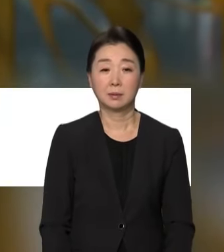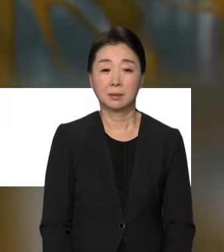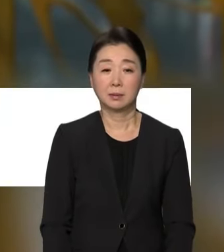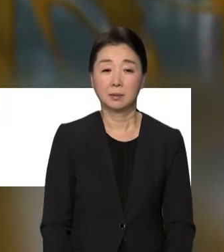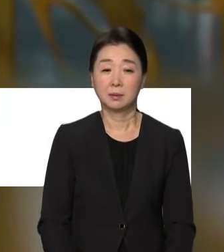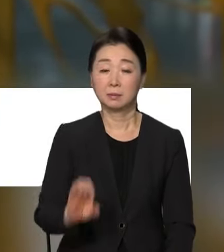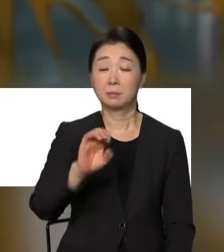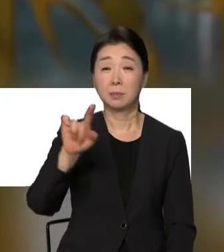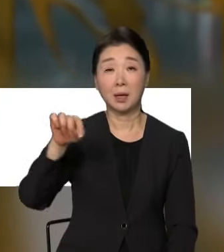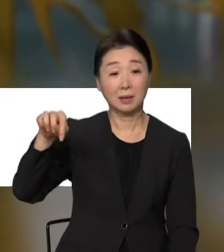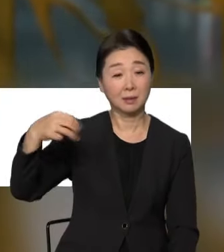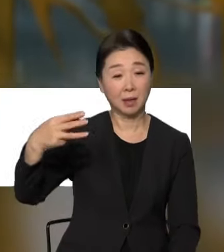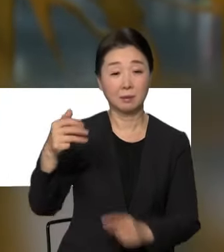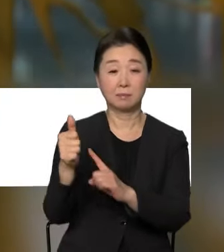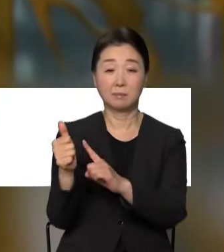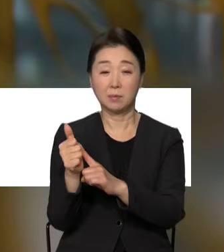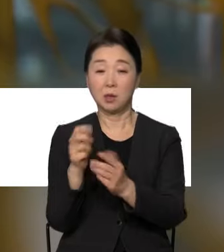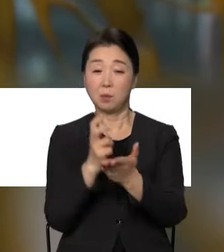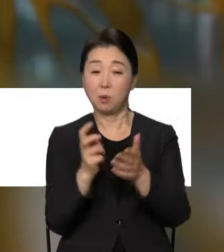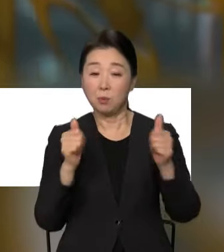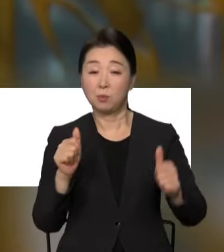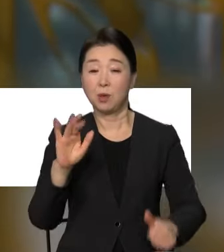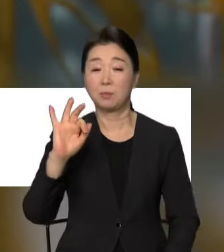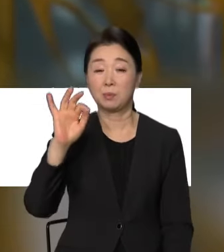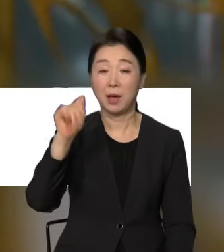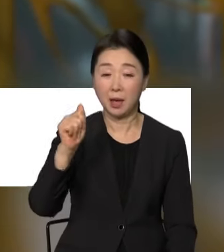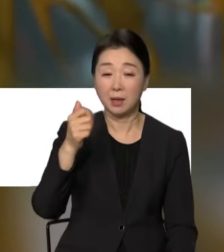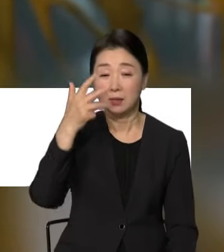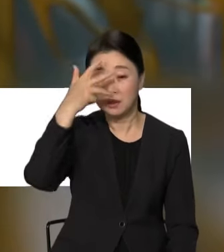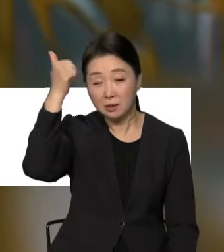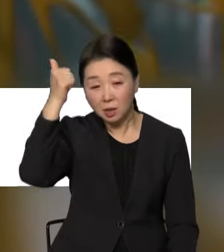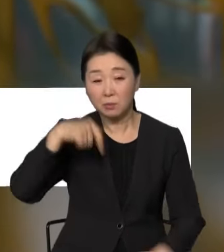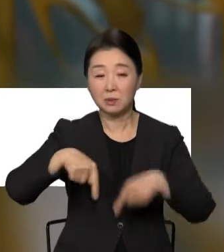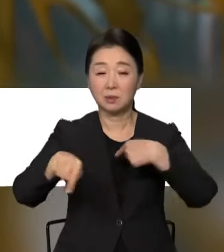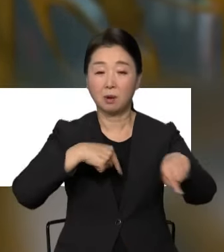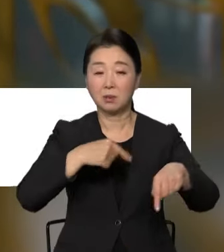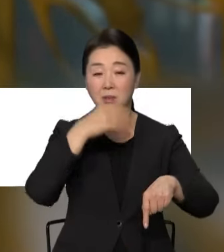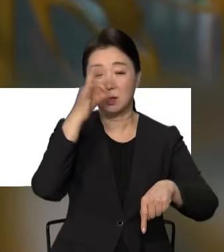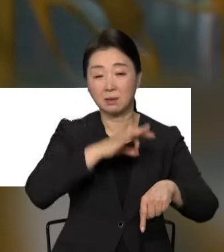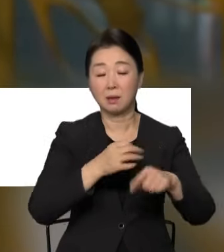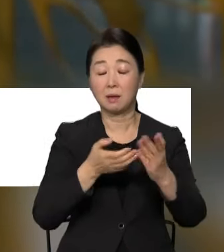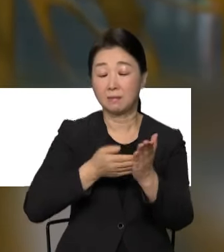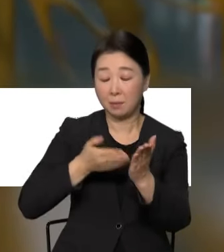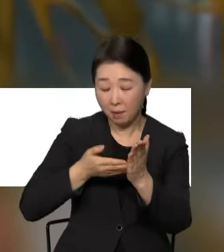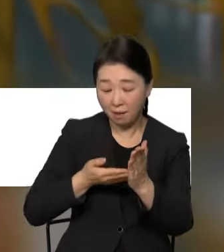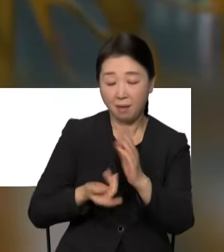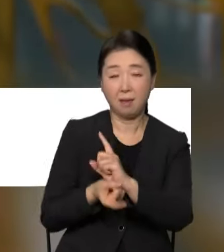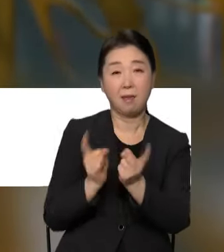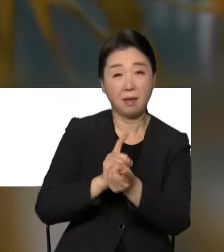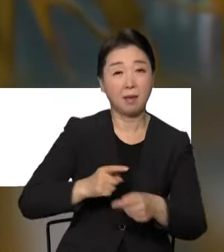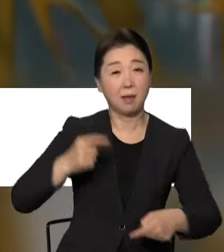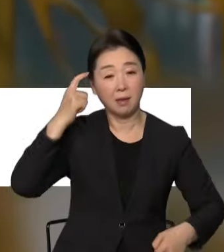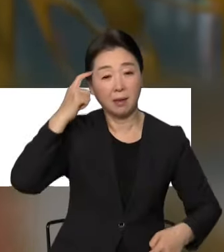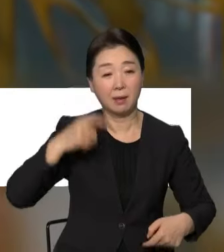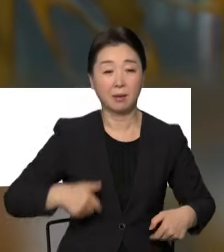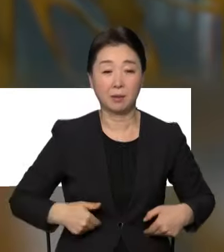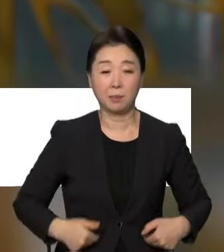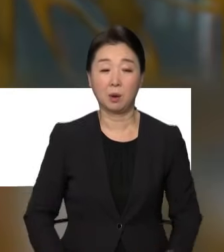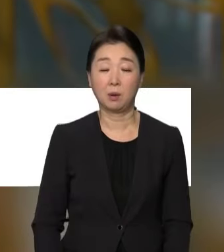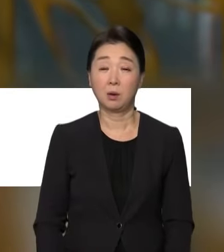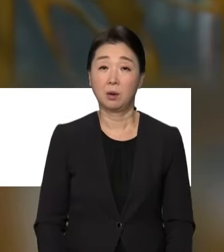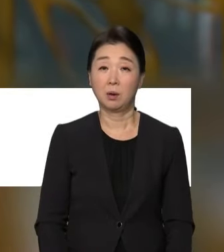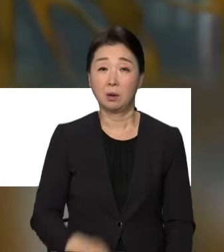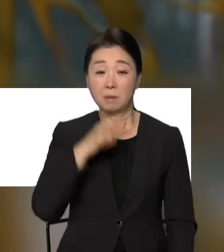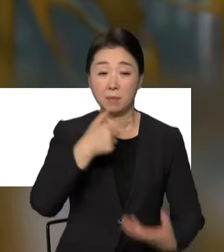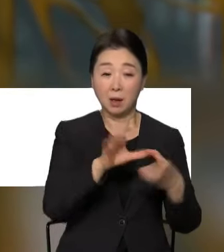is going to serve Donald Trump's political interests. That's what Cash Patel has said he thinks the Department of Justice and the FBI should